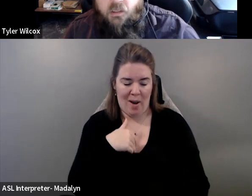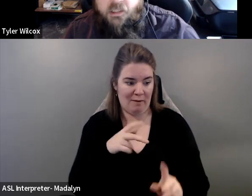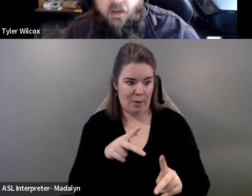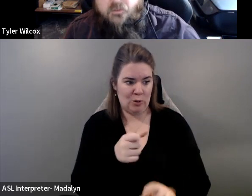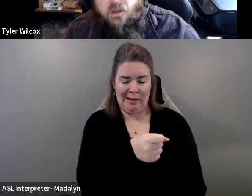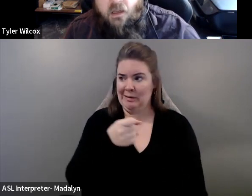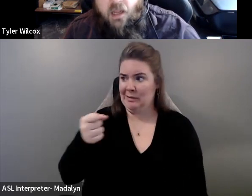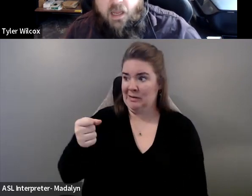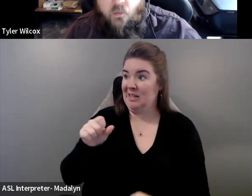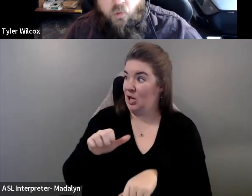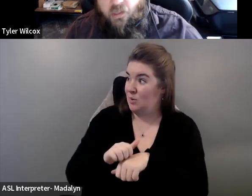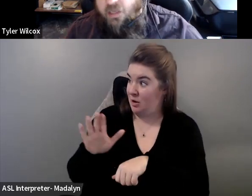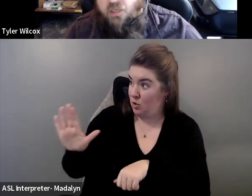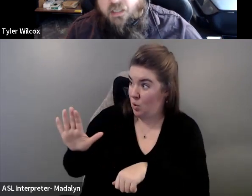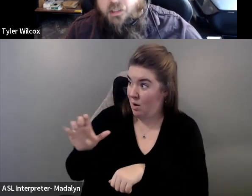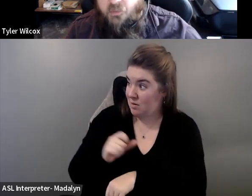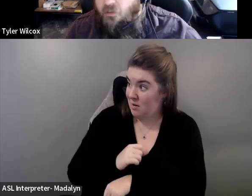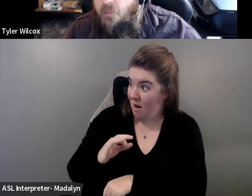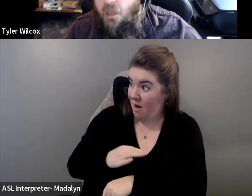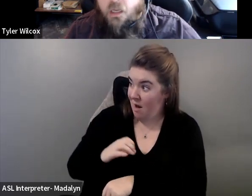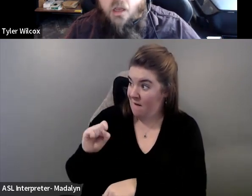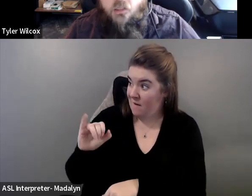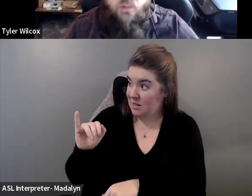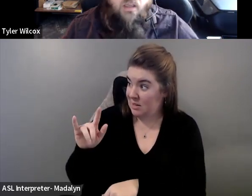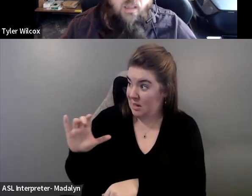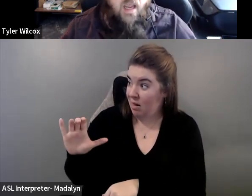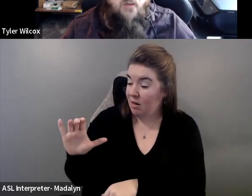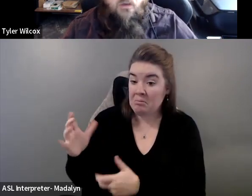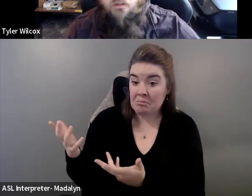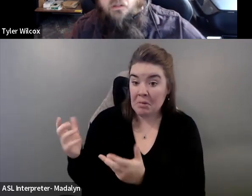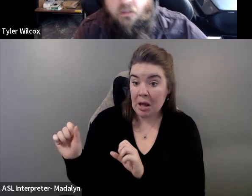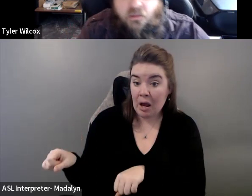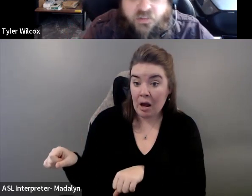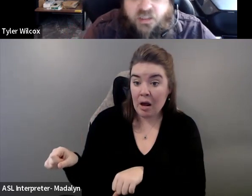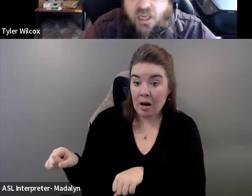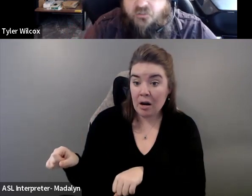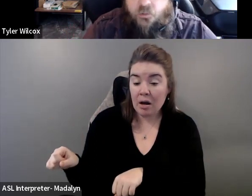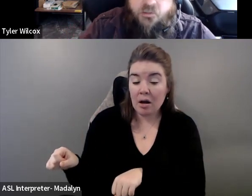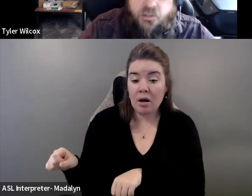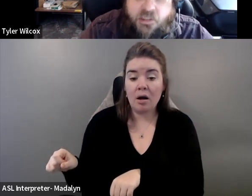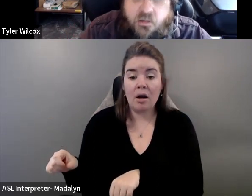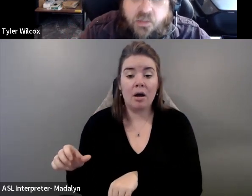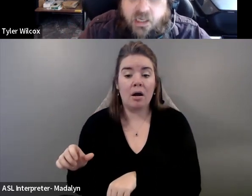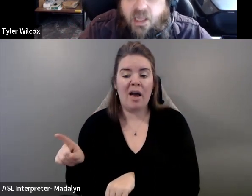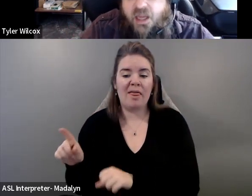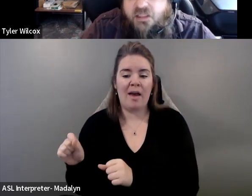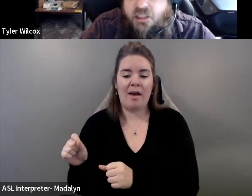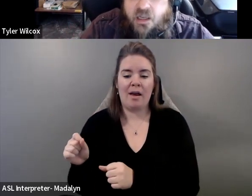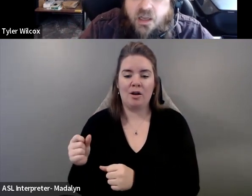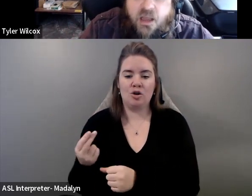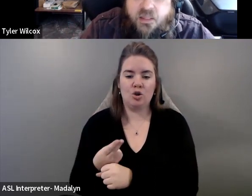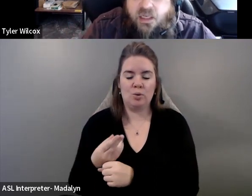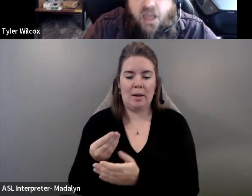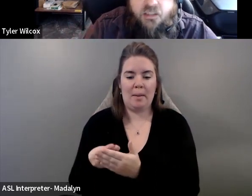send one of your staff? And we'll let you take some of the grant money so that they have the resources to do that. And